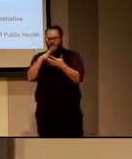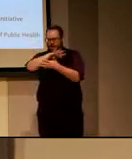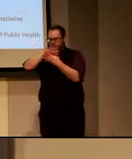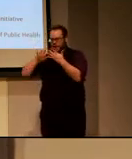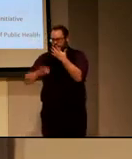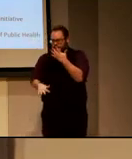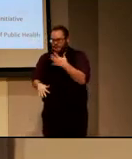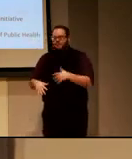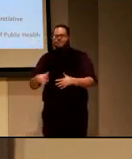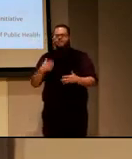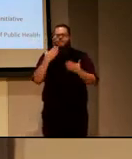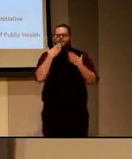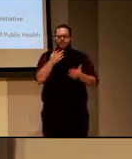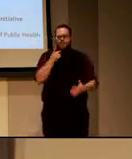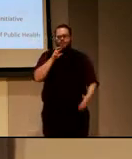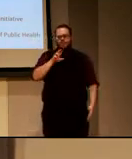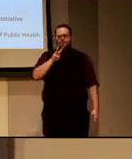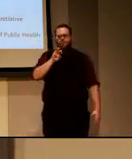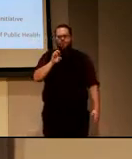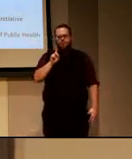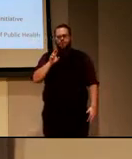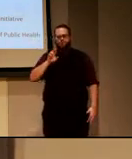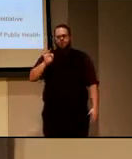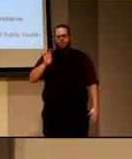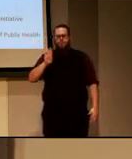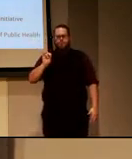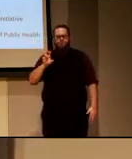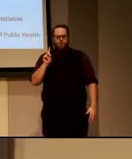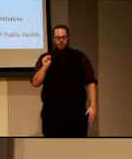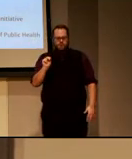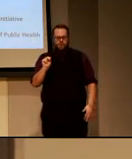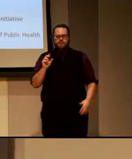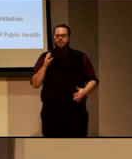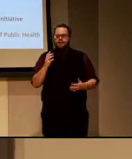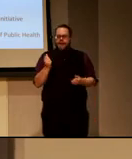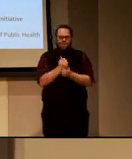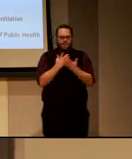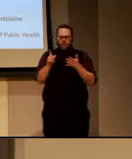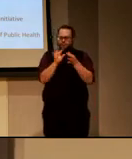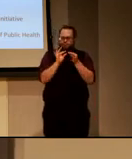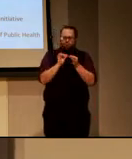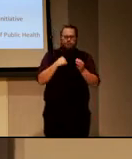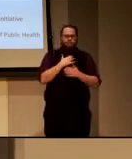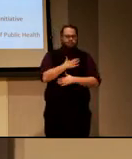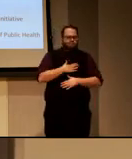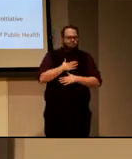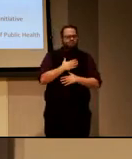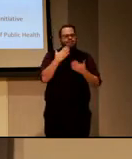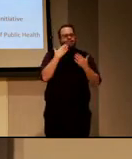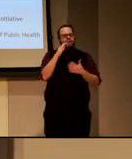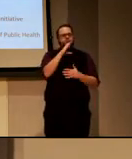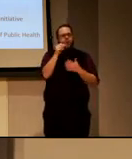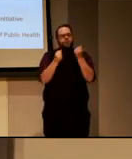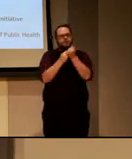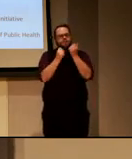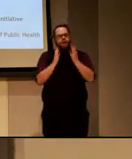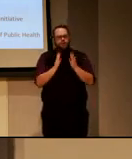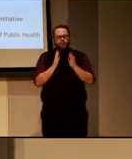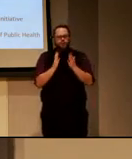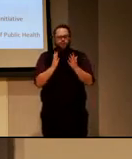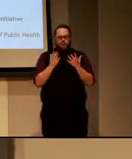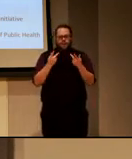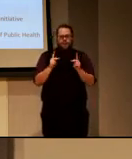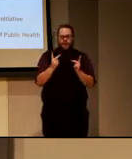you, Dr. Woodruff Borden. I appreciate your all the things you said. And also thank you to the co-sponsors who made tonight